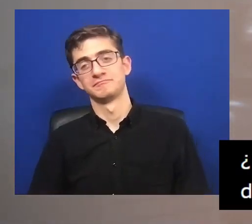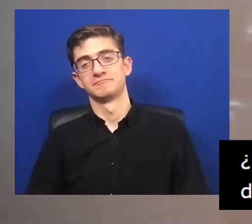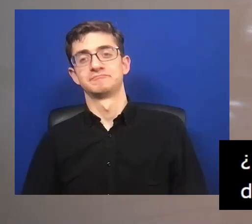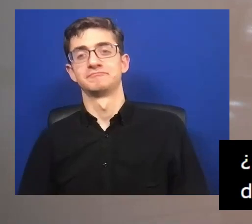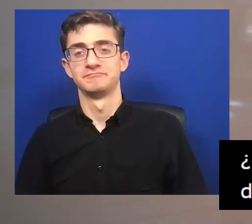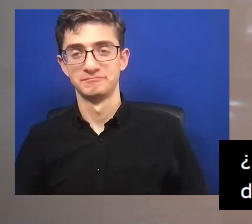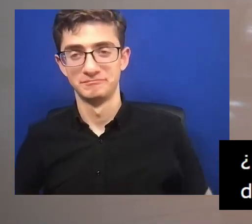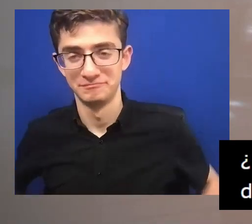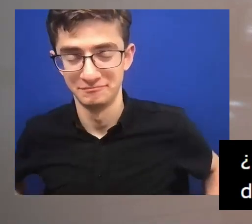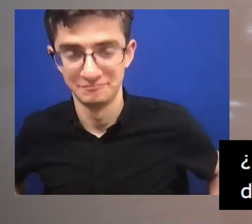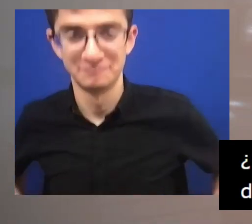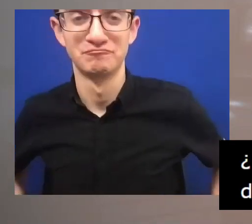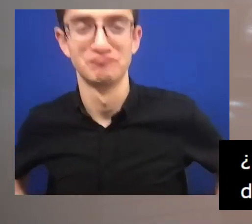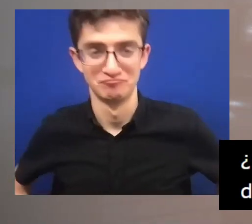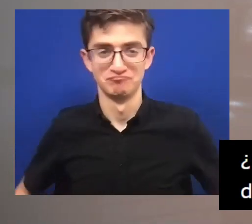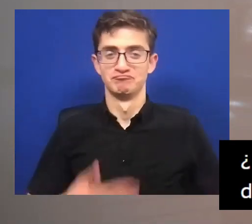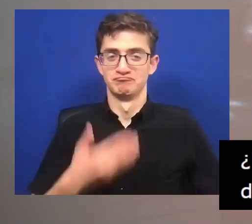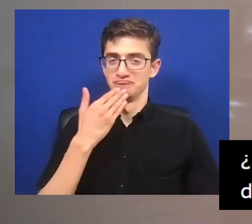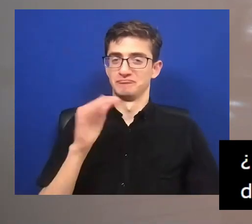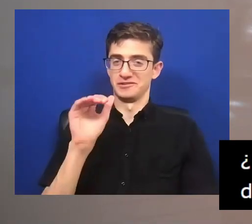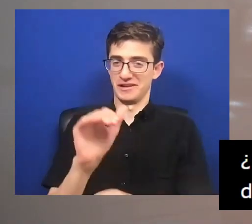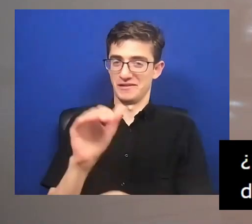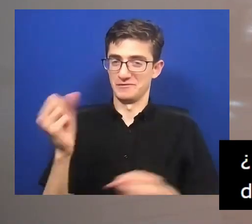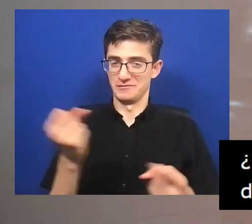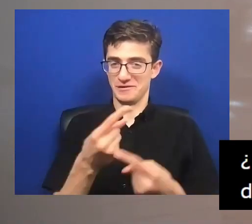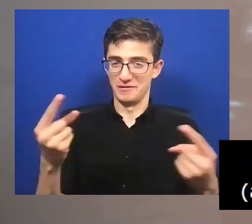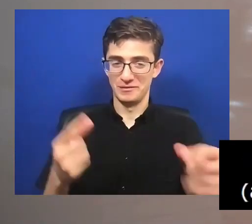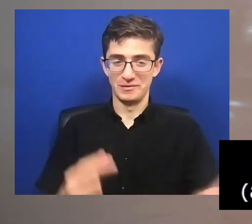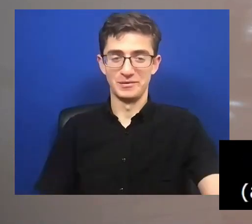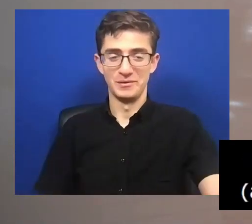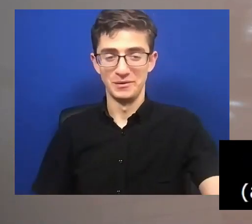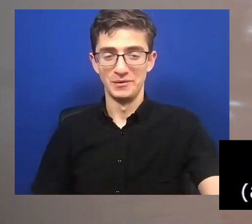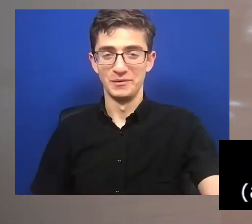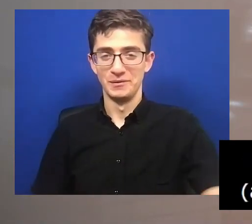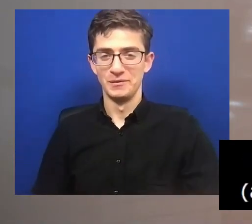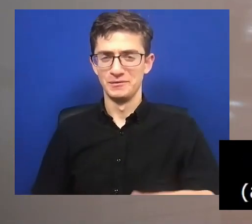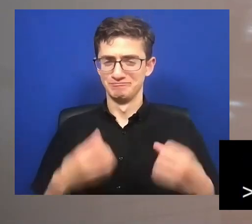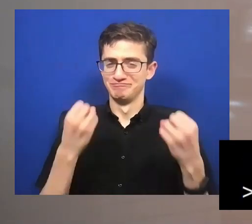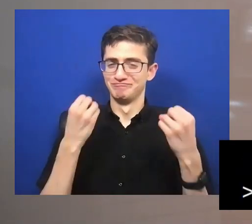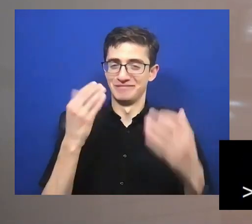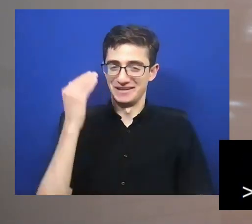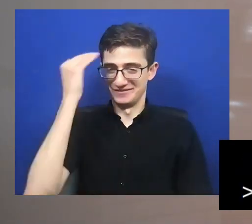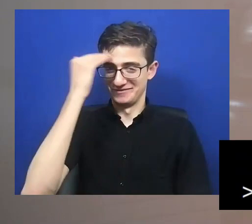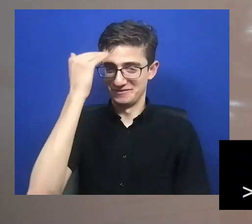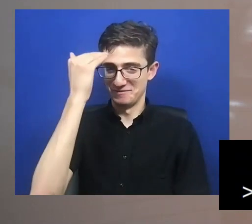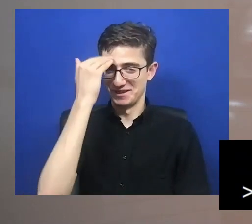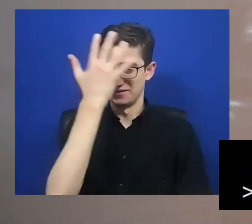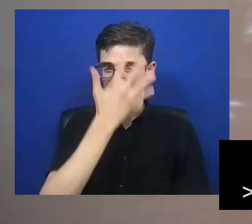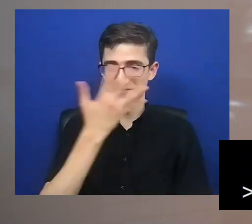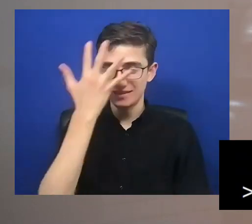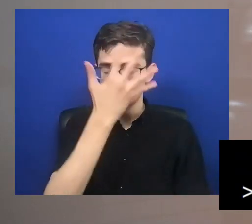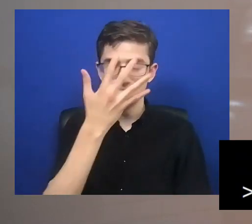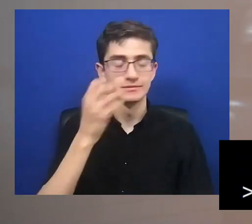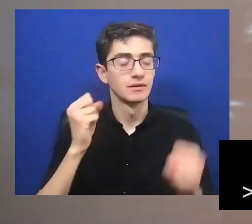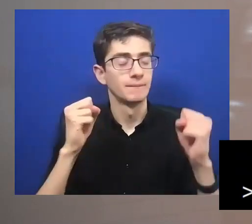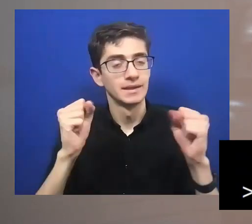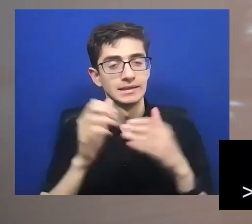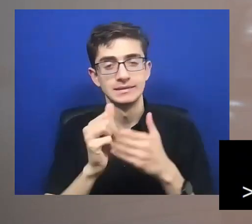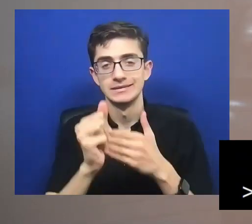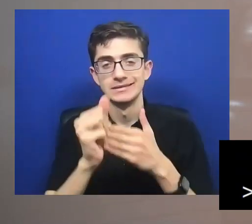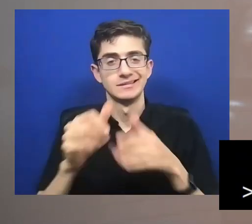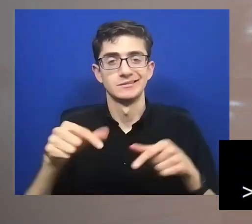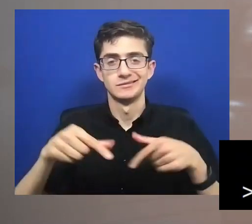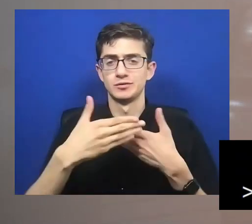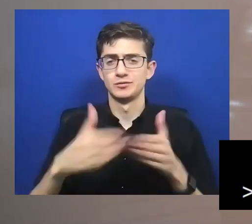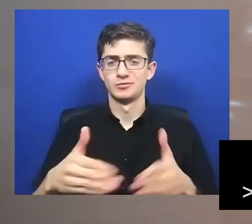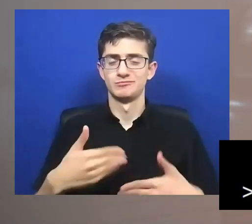Good afternoon, everybody. So many familiar faces and amazing leaders in this room, and just